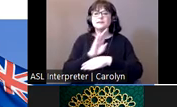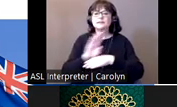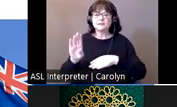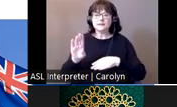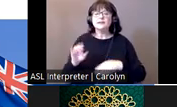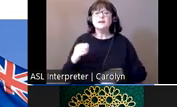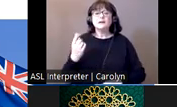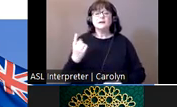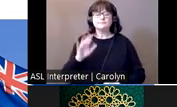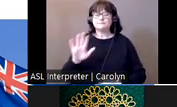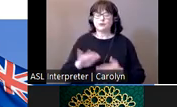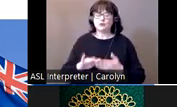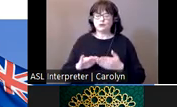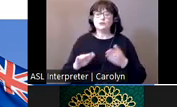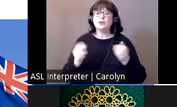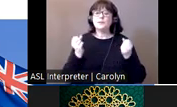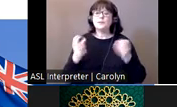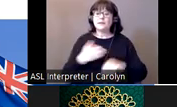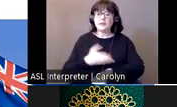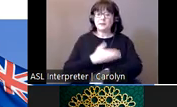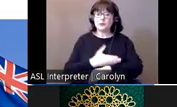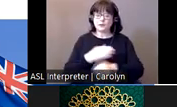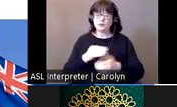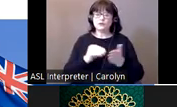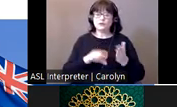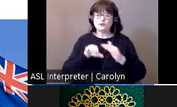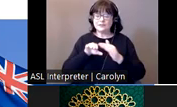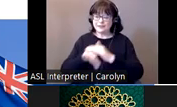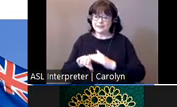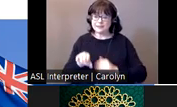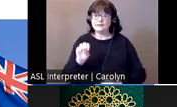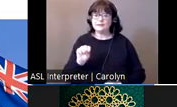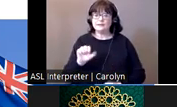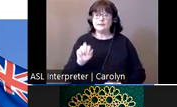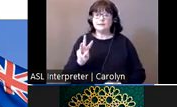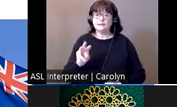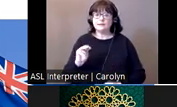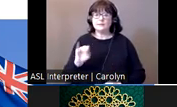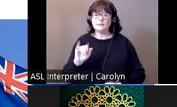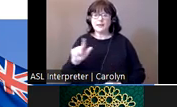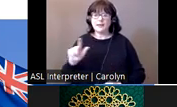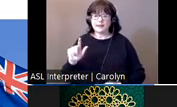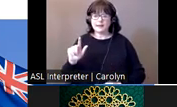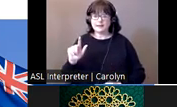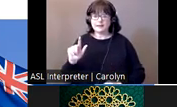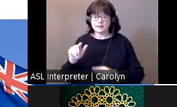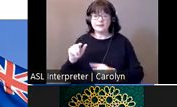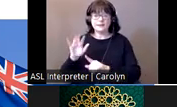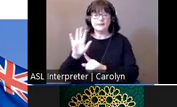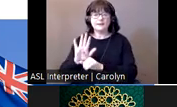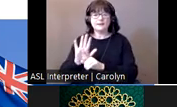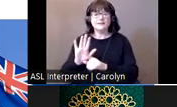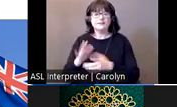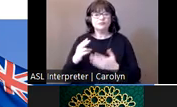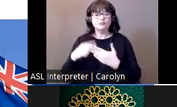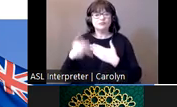that many of our upgrading students went into because the forestry industry was very big here at the time. And